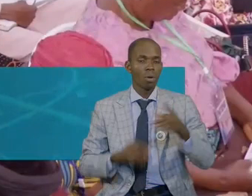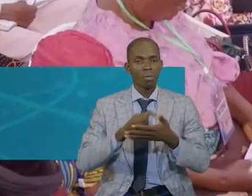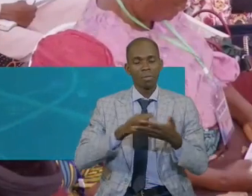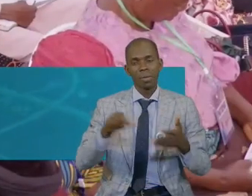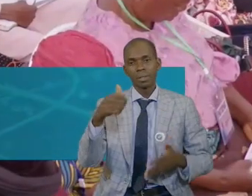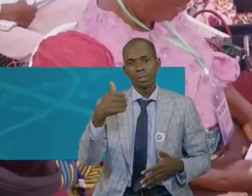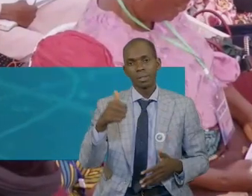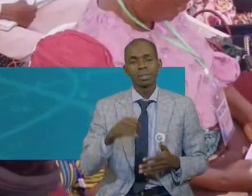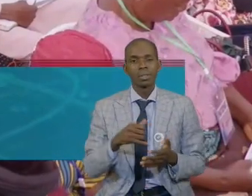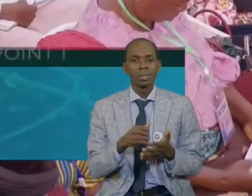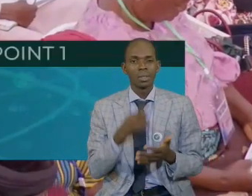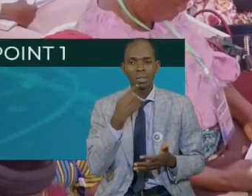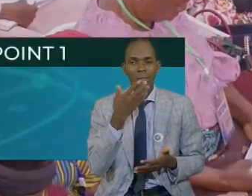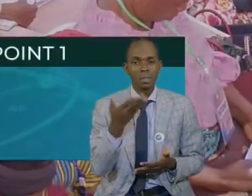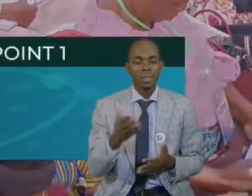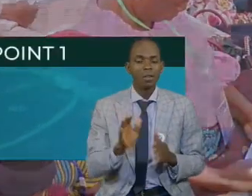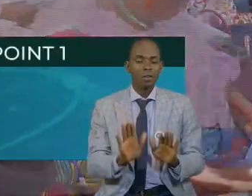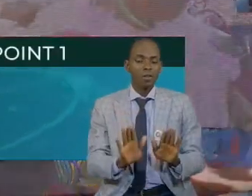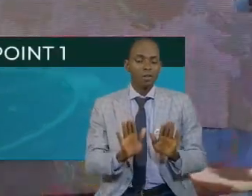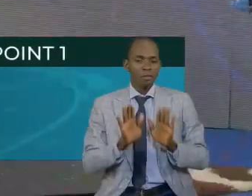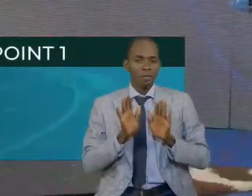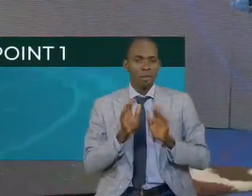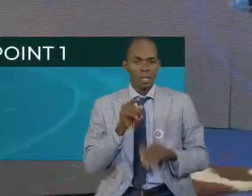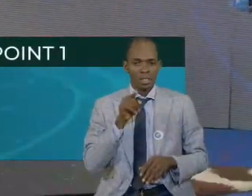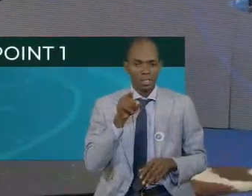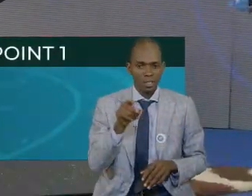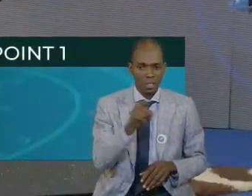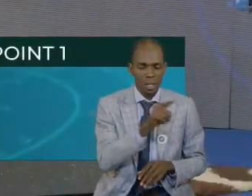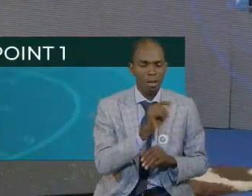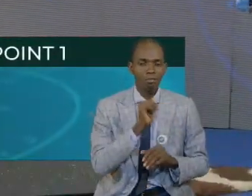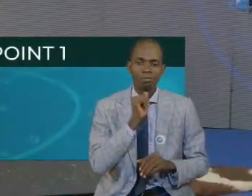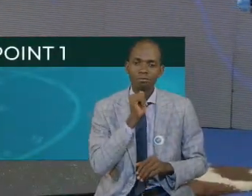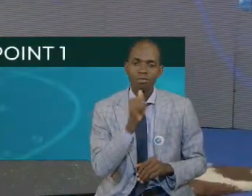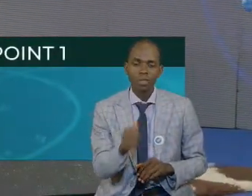It says, fear thou not.